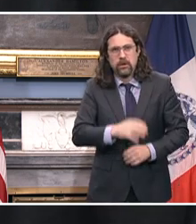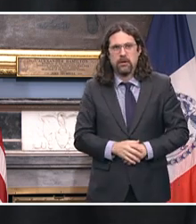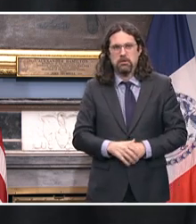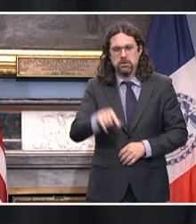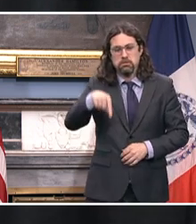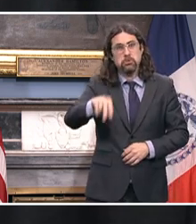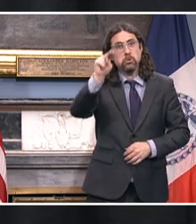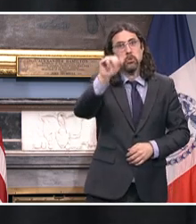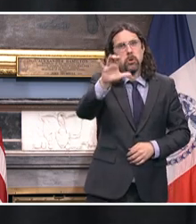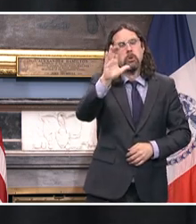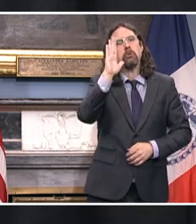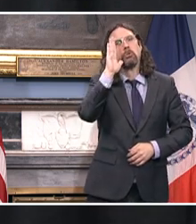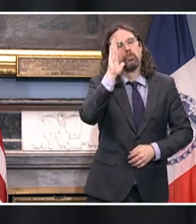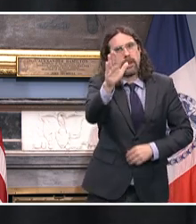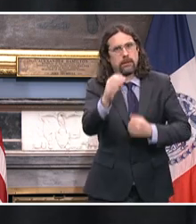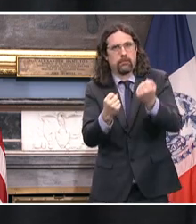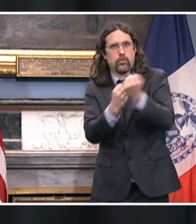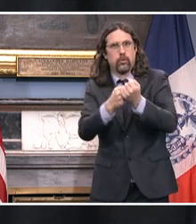We're making sure there's no evictions.